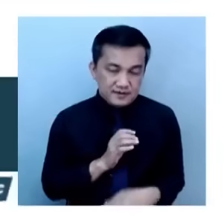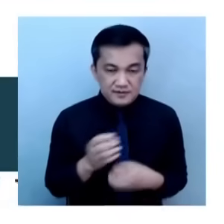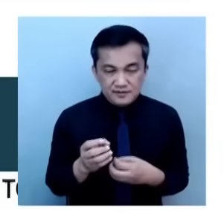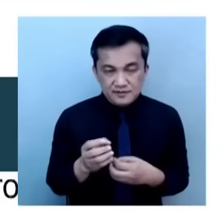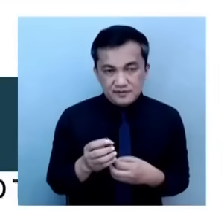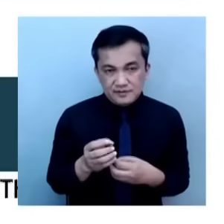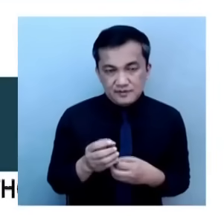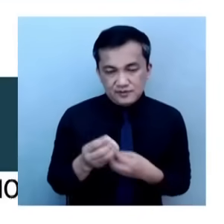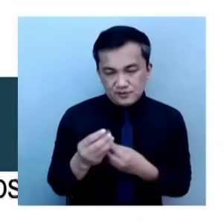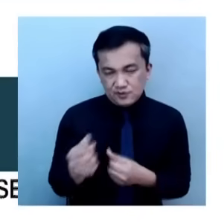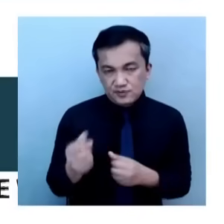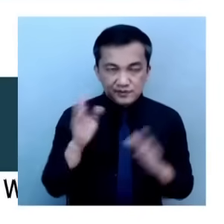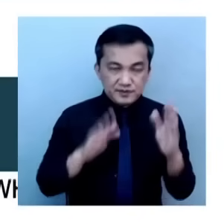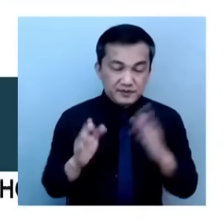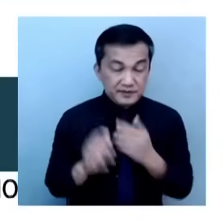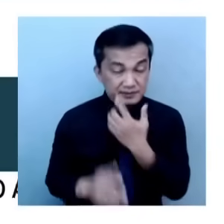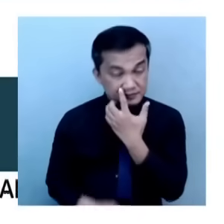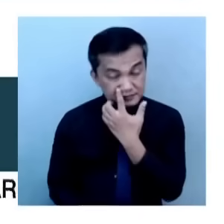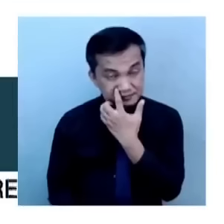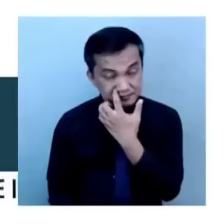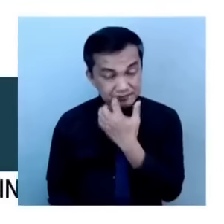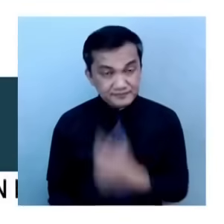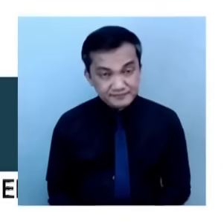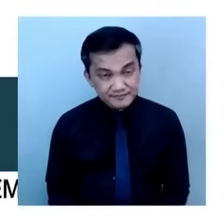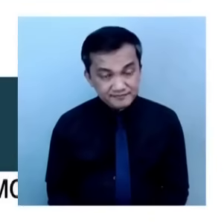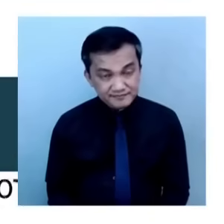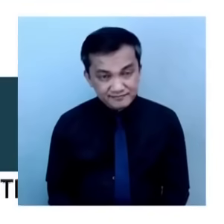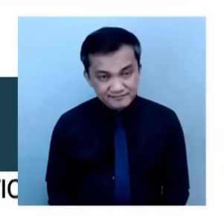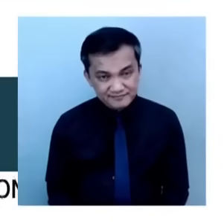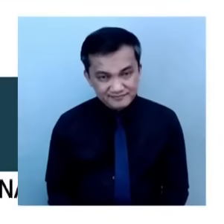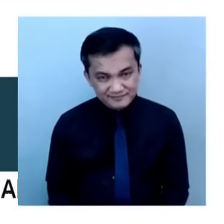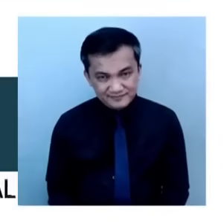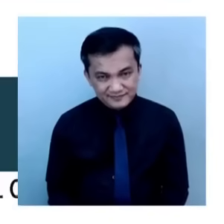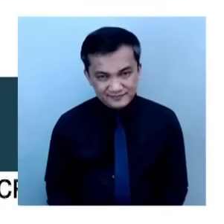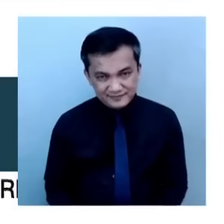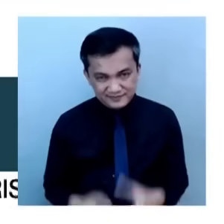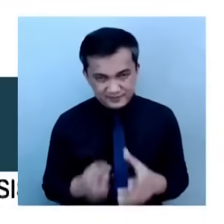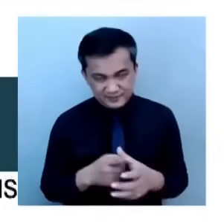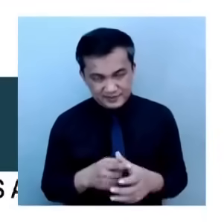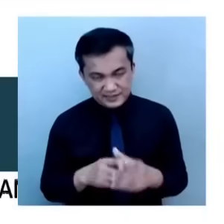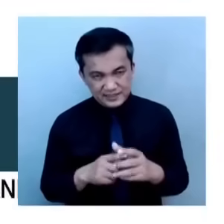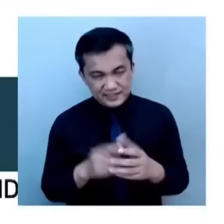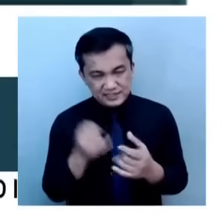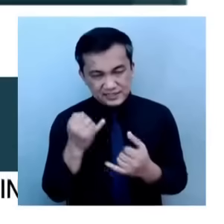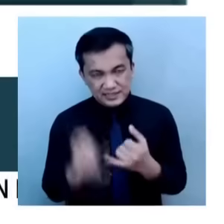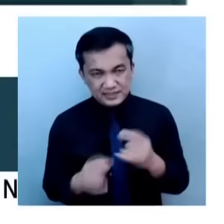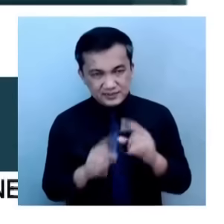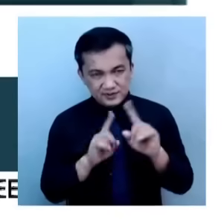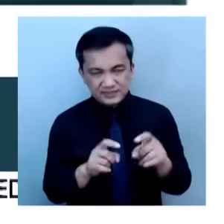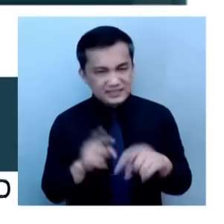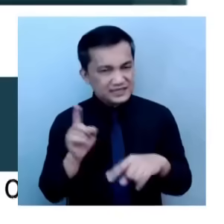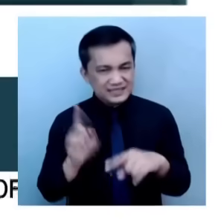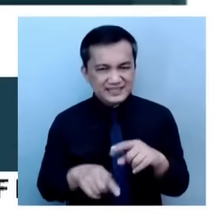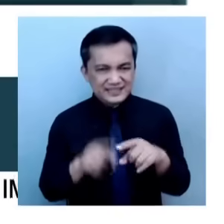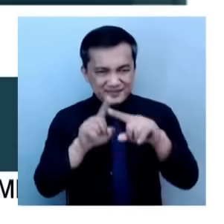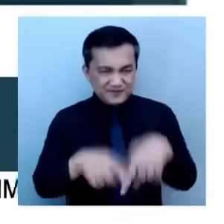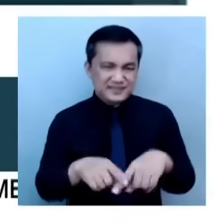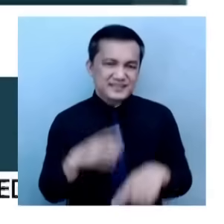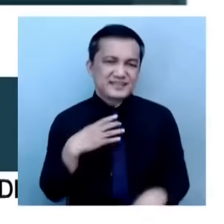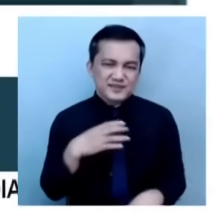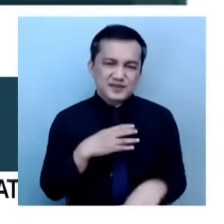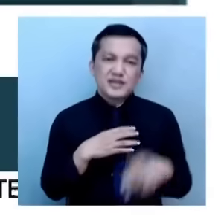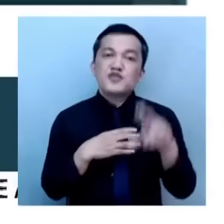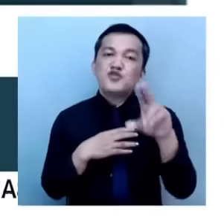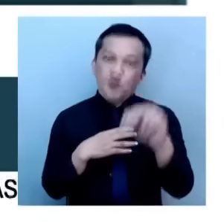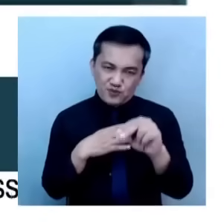dilemma? Okay, let me address the last question first. The quick answer is no. We cannot rely on Congress, and that's why we have to